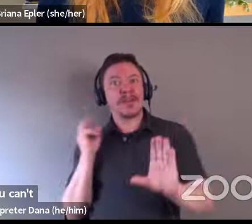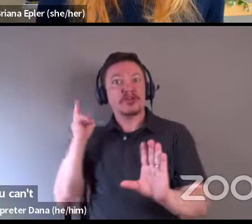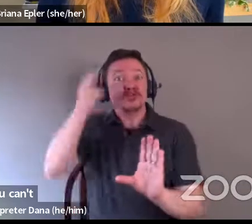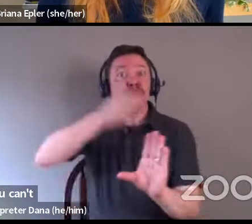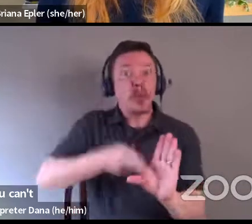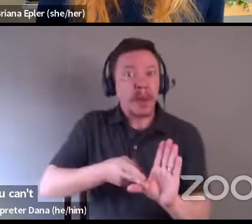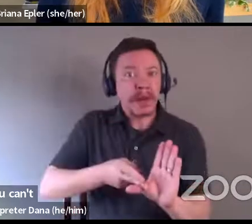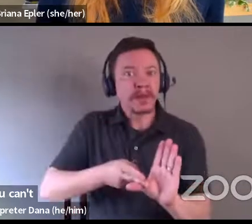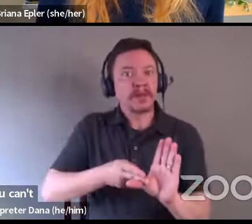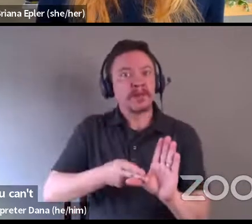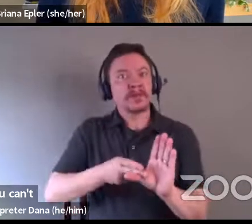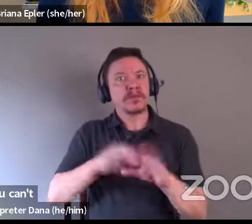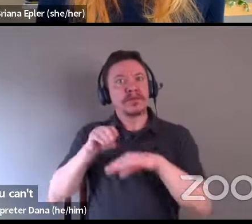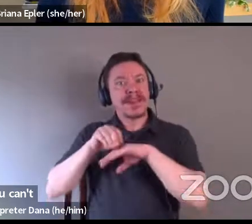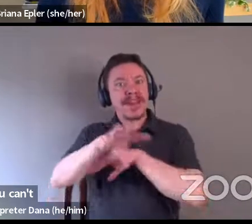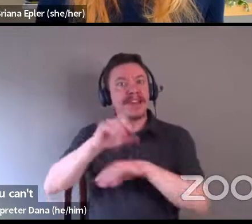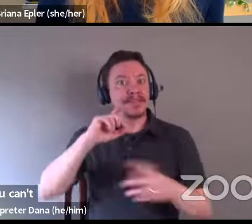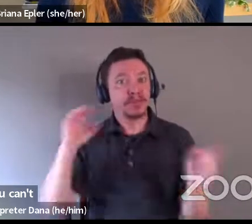tables